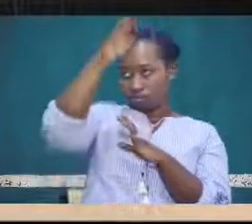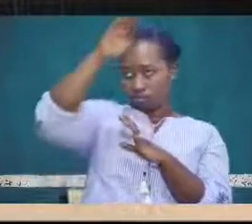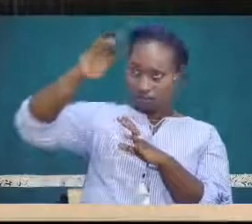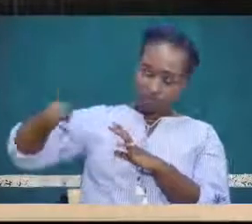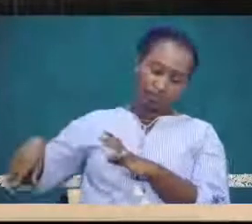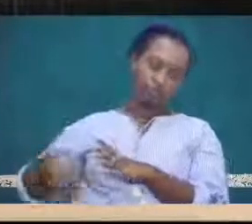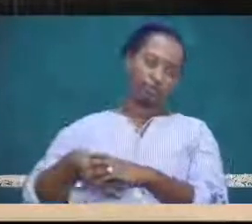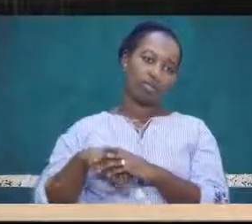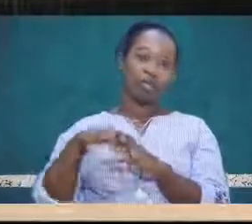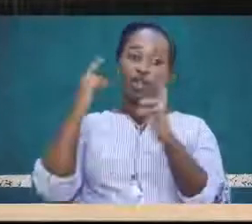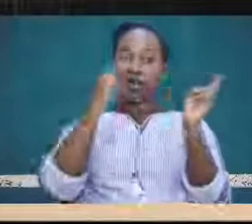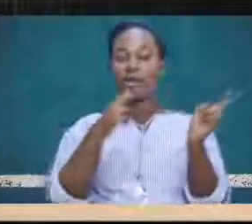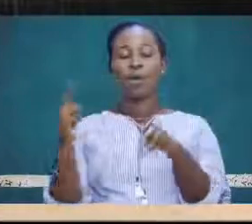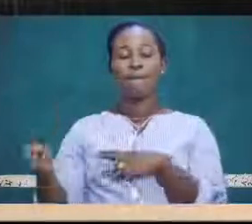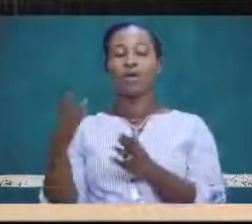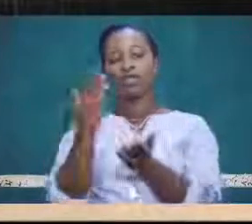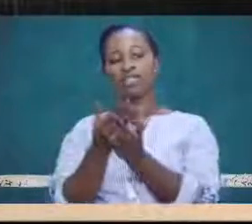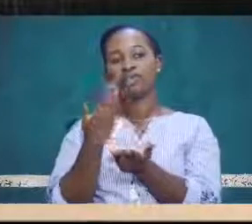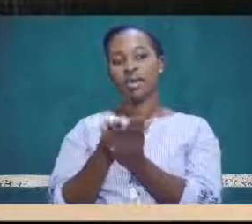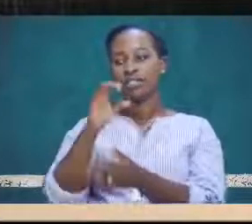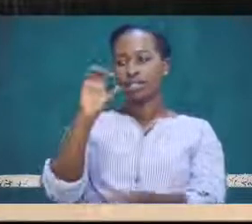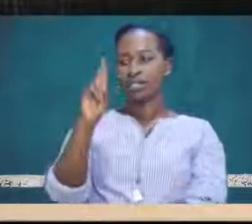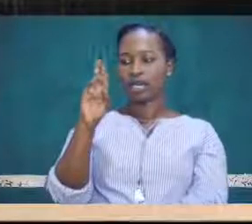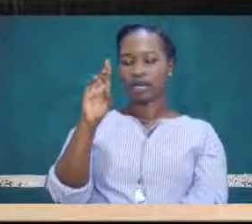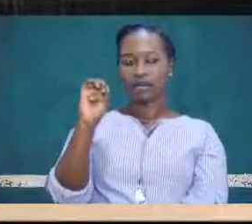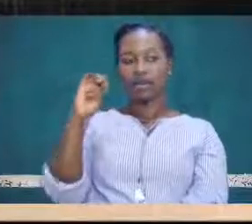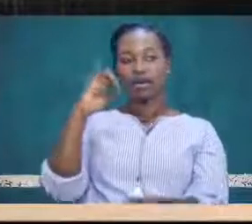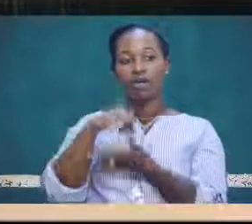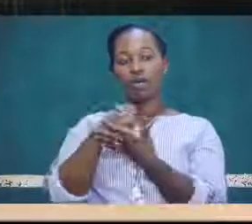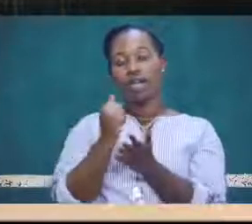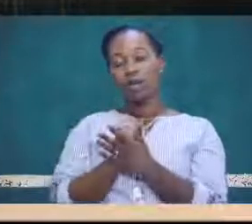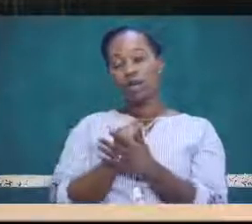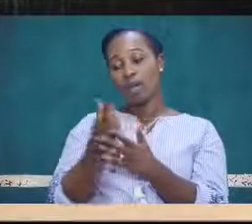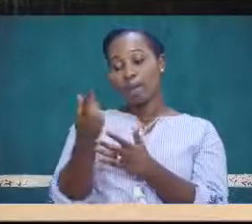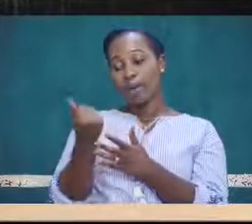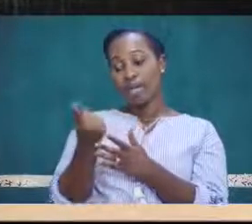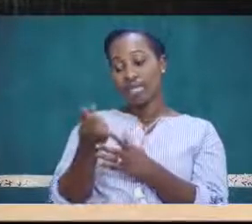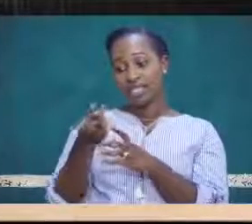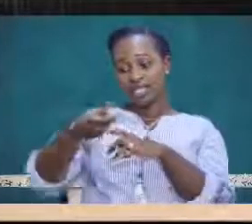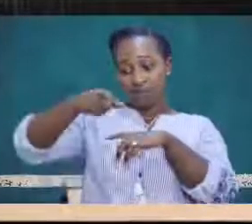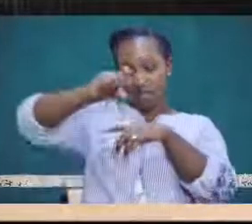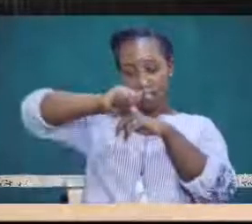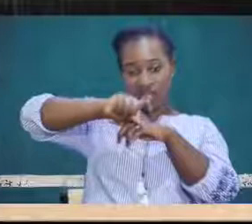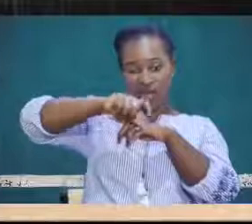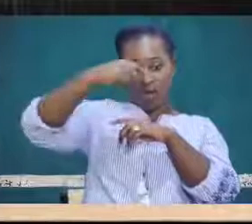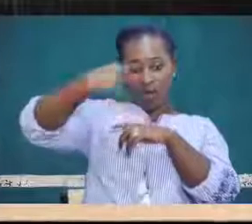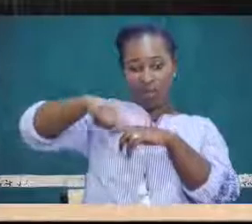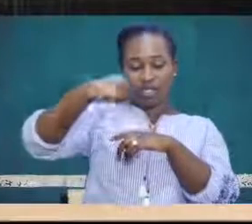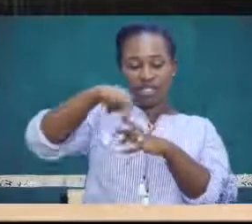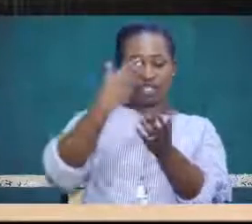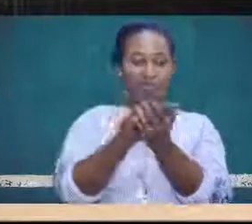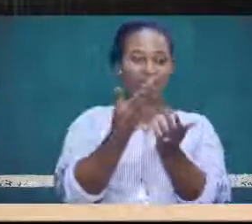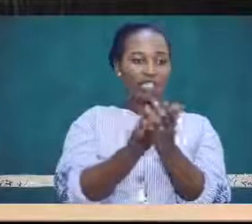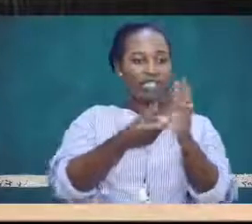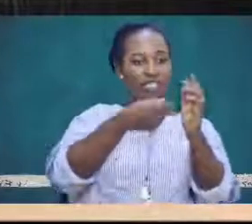curve. Because as price was increasing, quantity demanded was reducing. At a lower price,